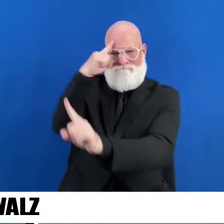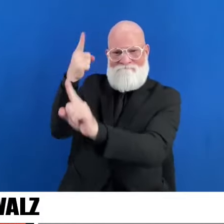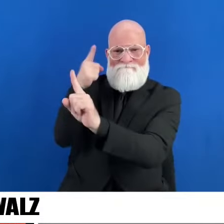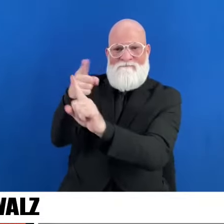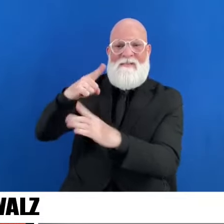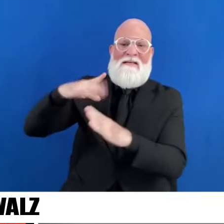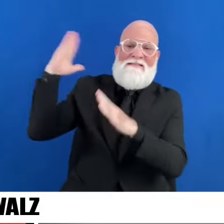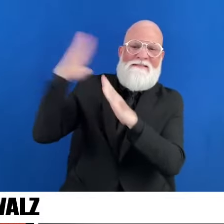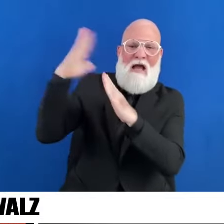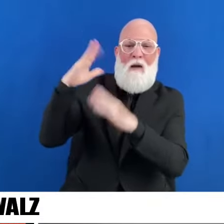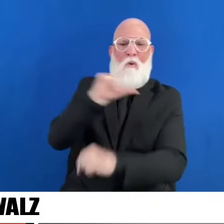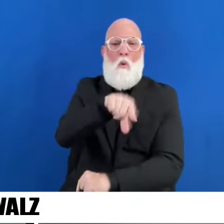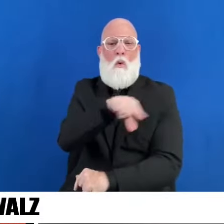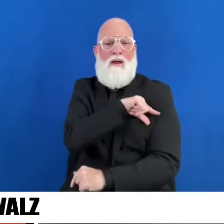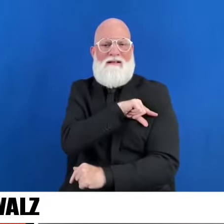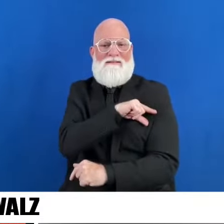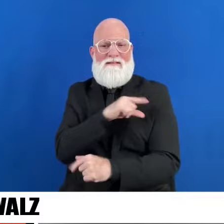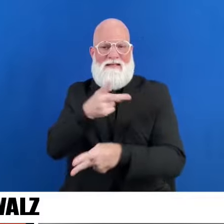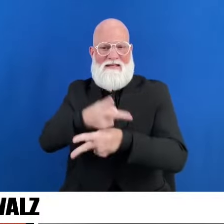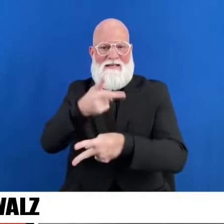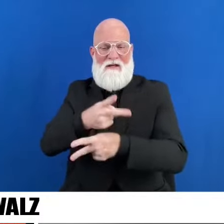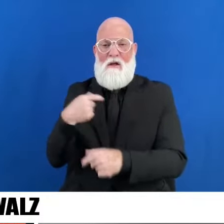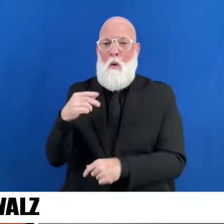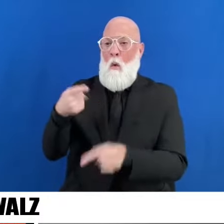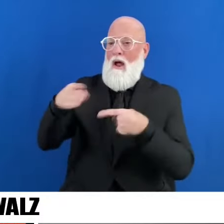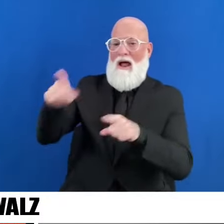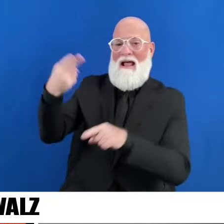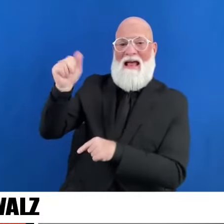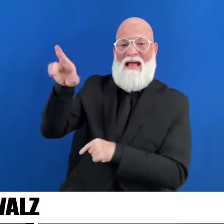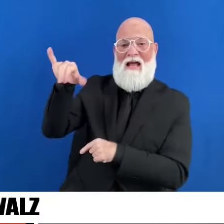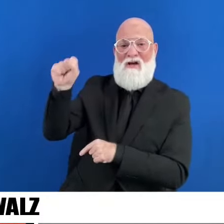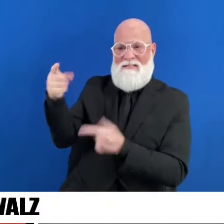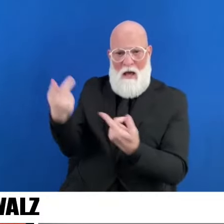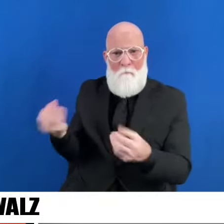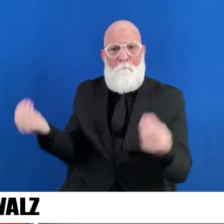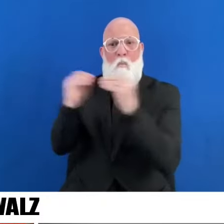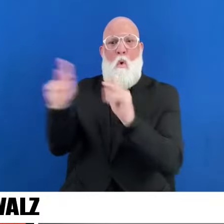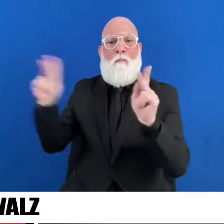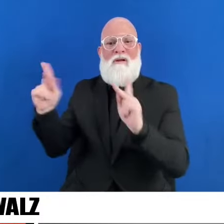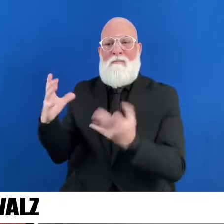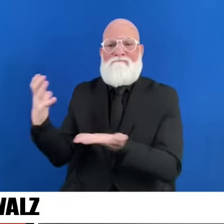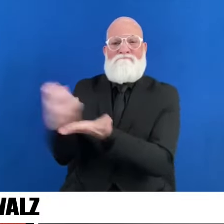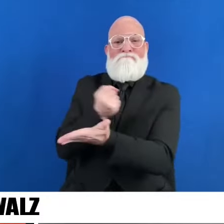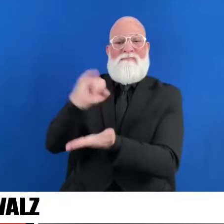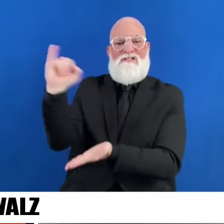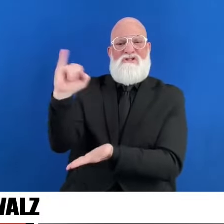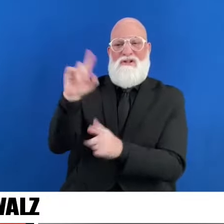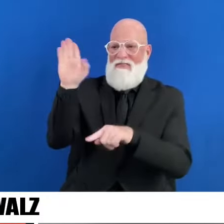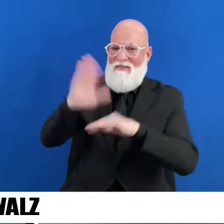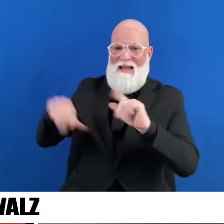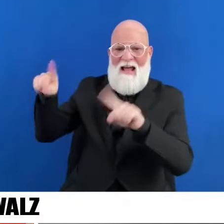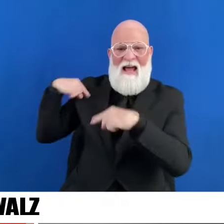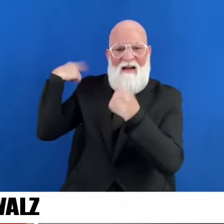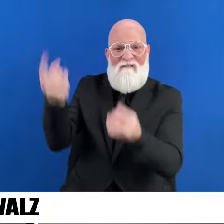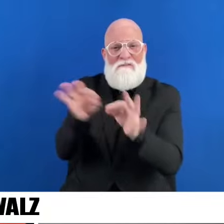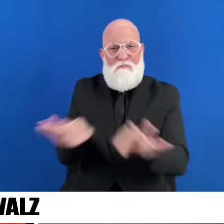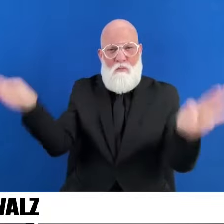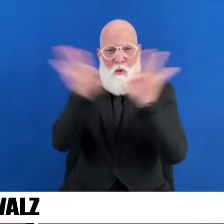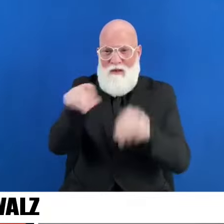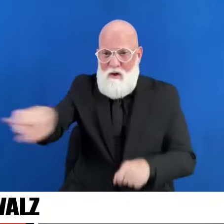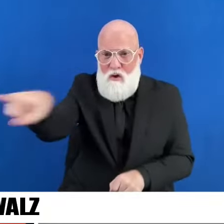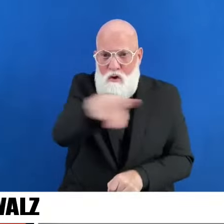Harris, more people are covered than they have before. And those of you listening, this is critical to you. Now, Donald Trump all of a sudden wants to go